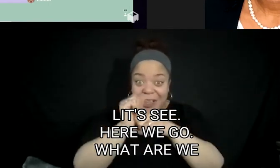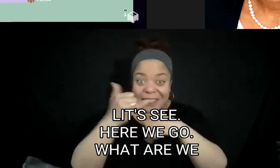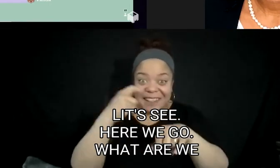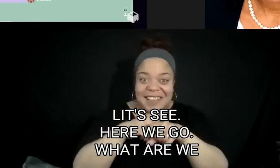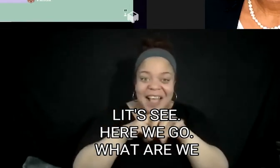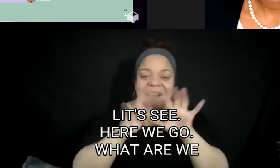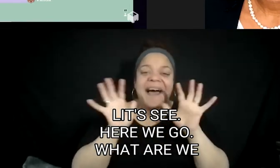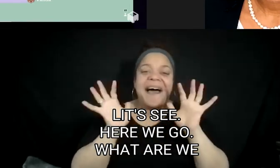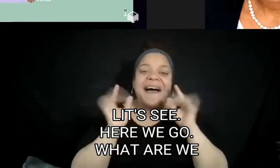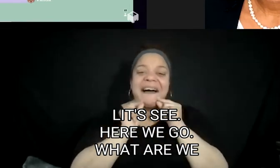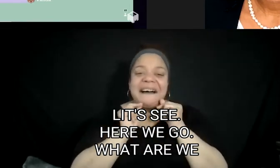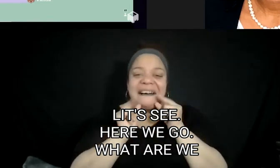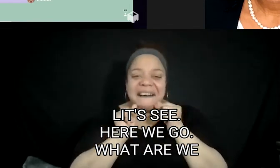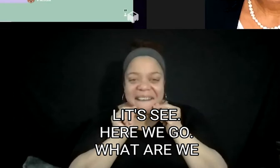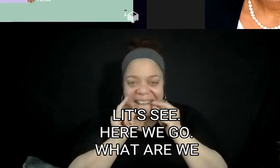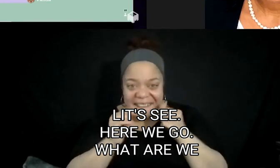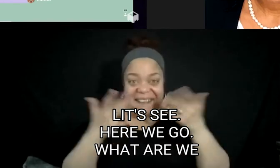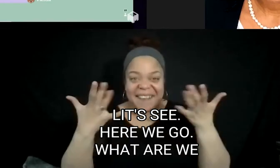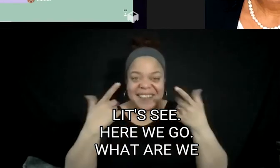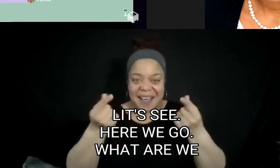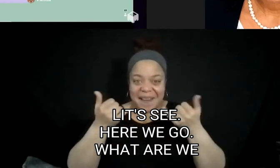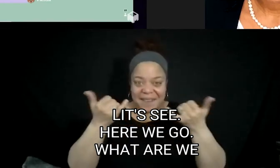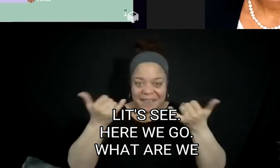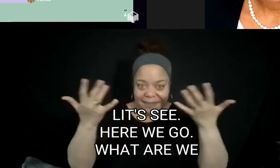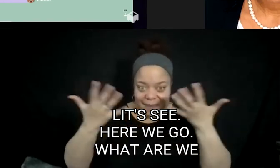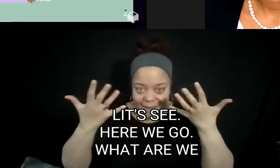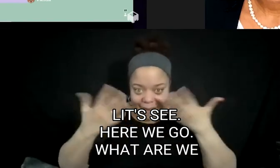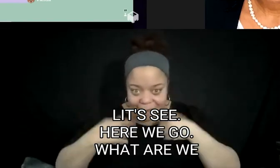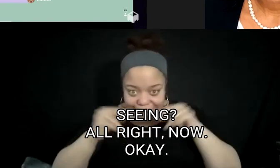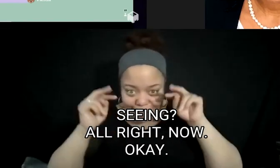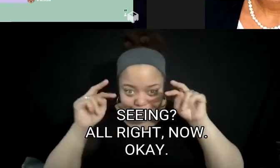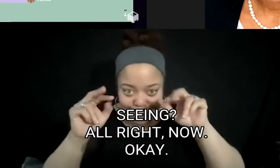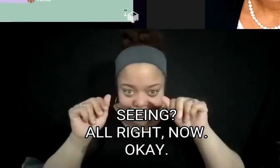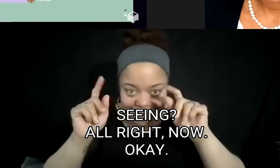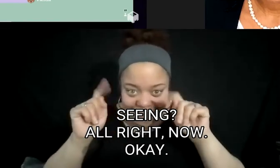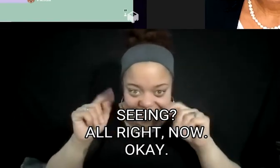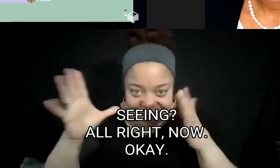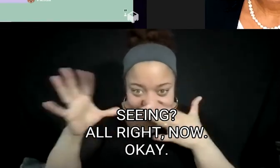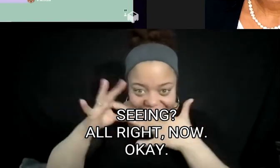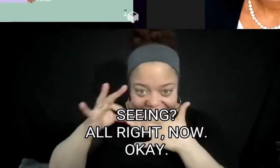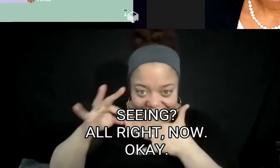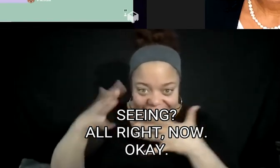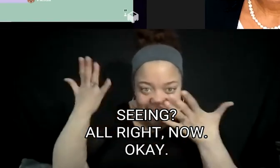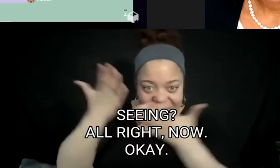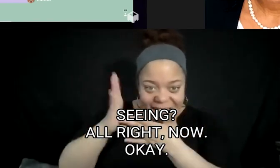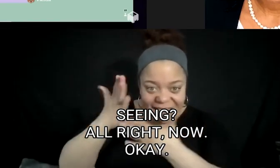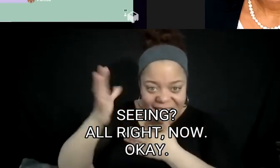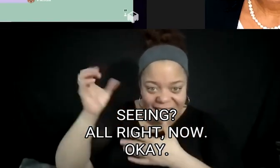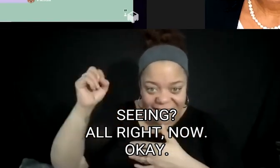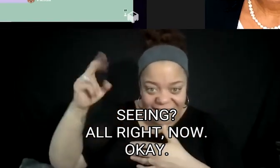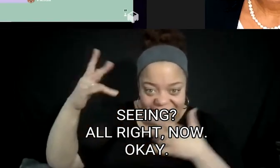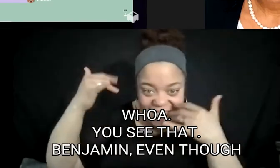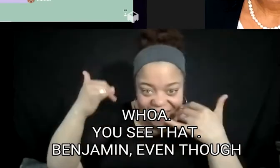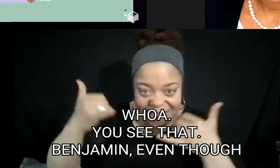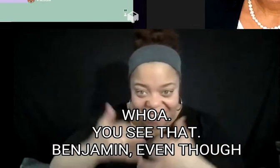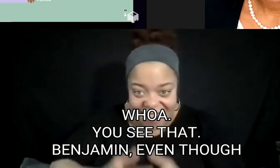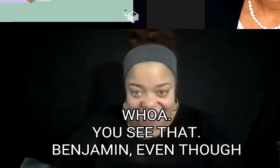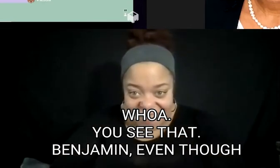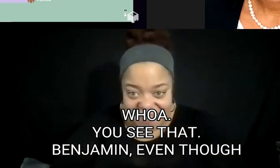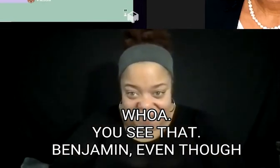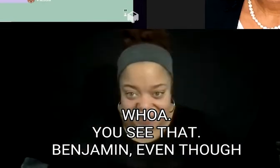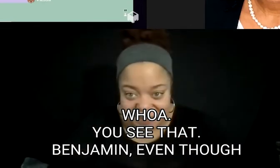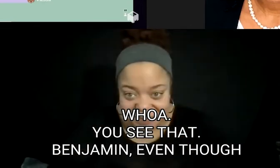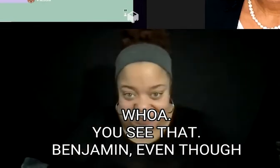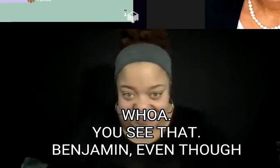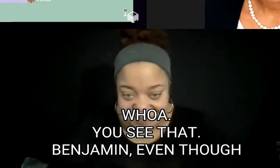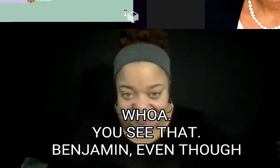Okay. Whoa, you see that? So Benjamin, you, even though you only were able to answer one, you jumped up to the top